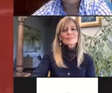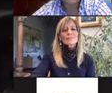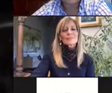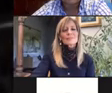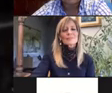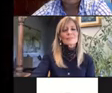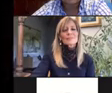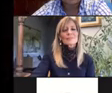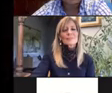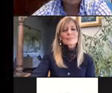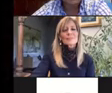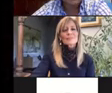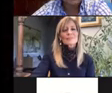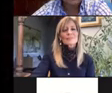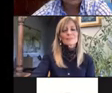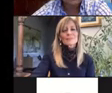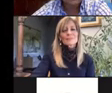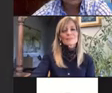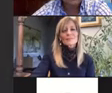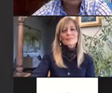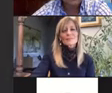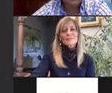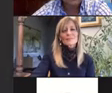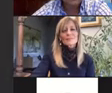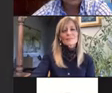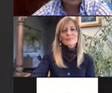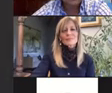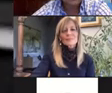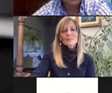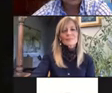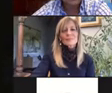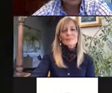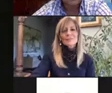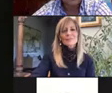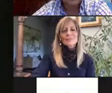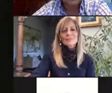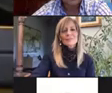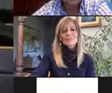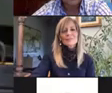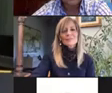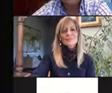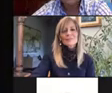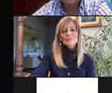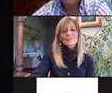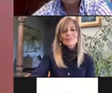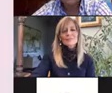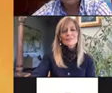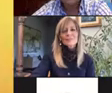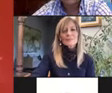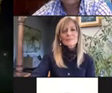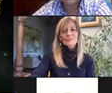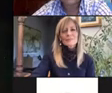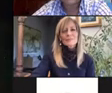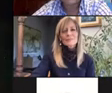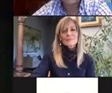He's taken his talent to Los Angeles. Being able to play for a historic franchise, this is a dream come true for me.